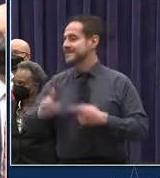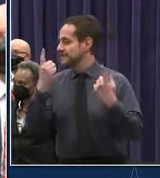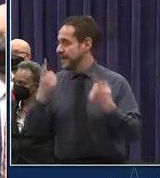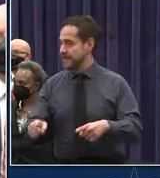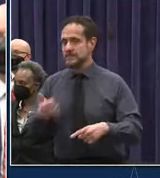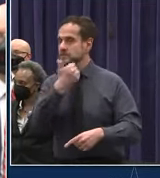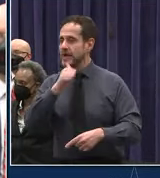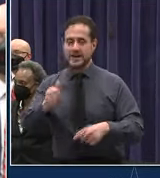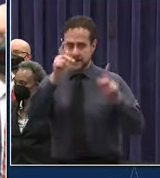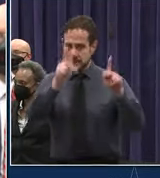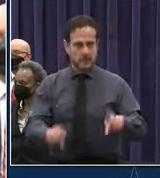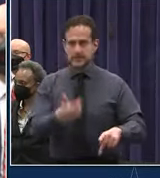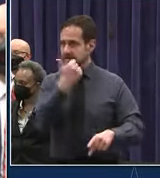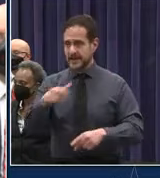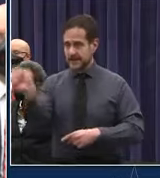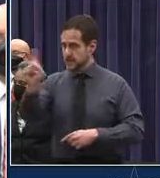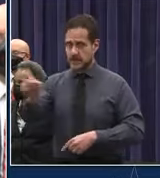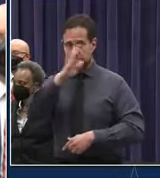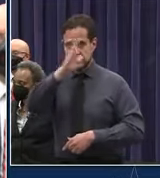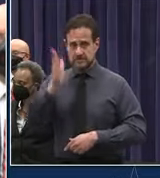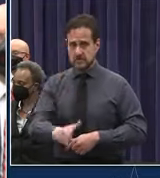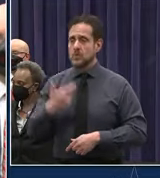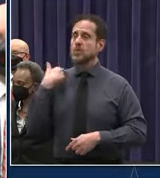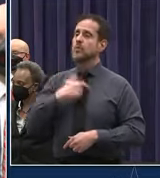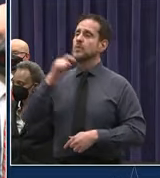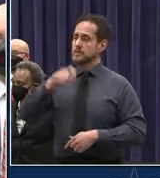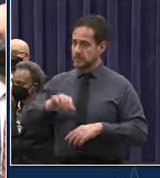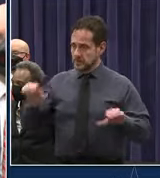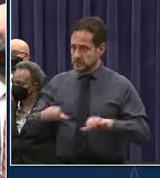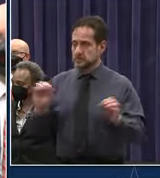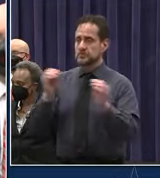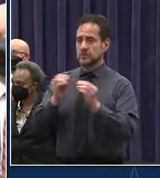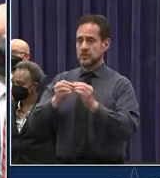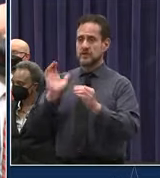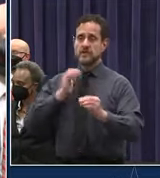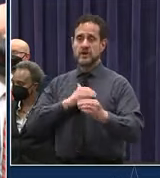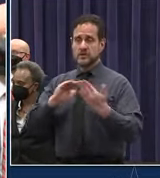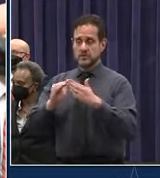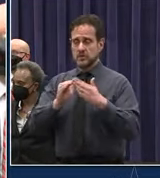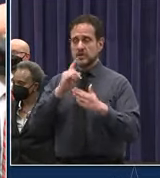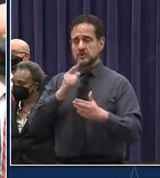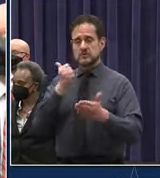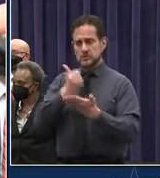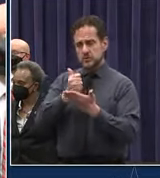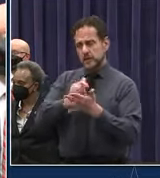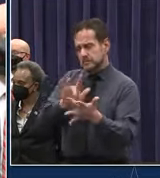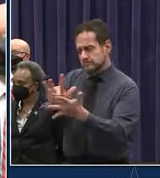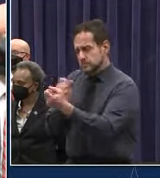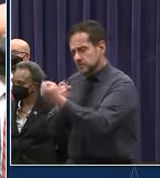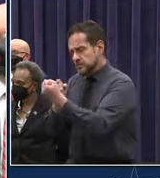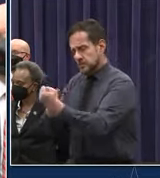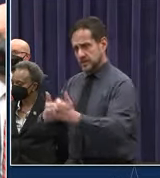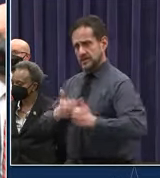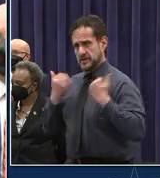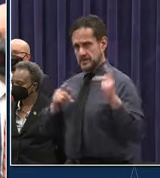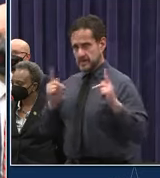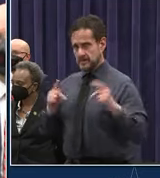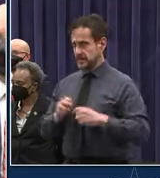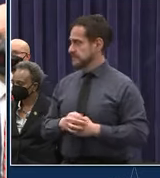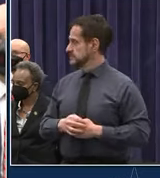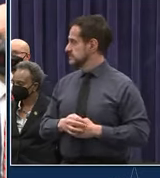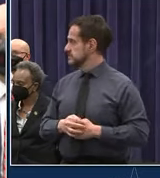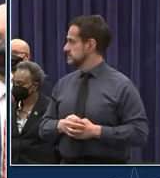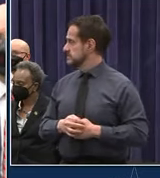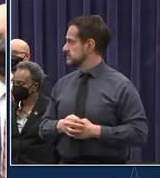anywhere. We have to do more in our communities to reach our young people. We do, and that's all of us, and